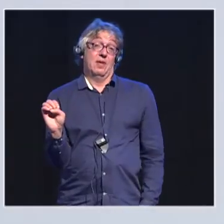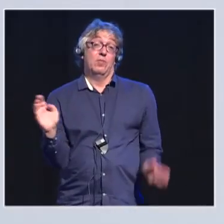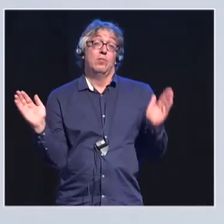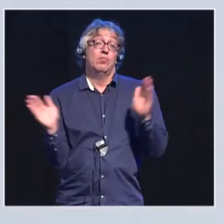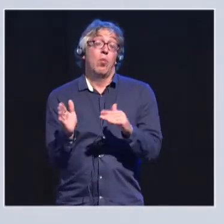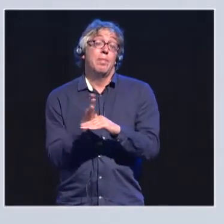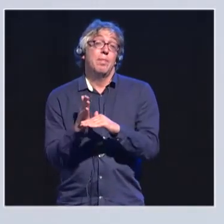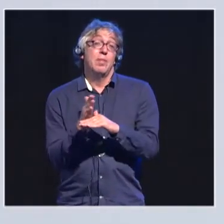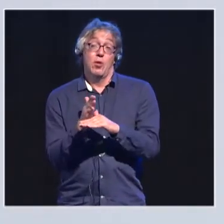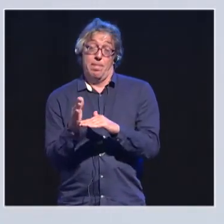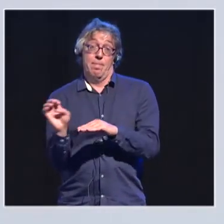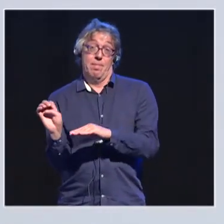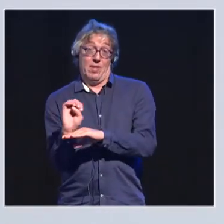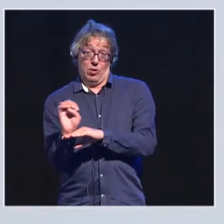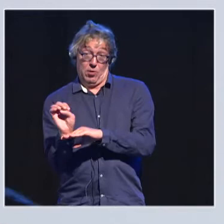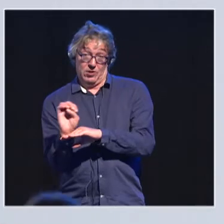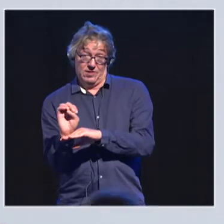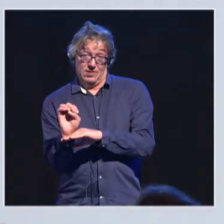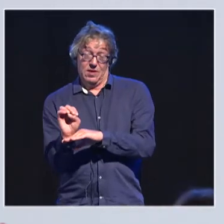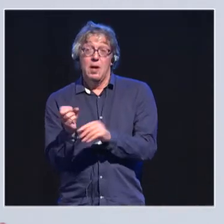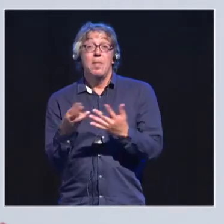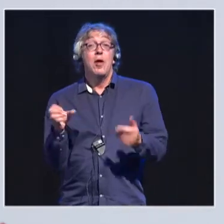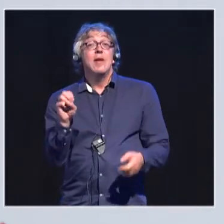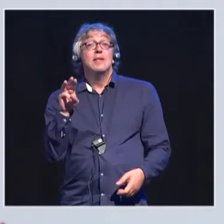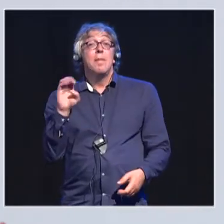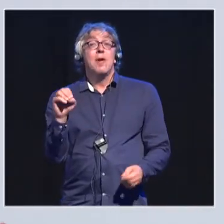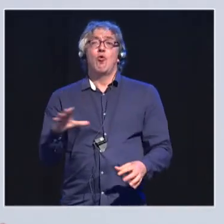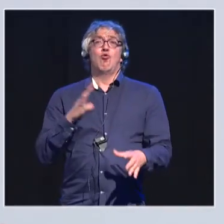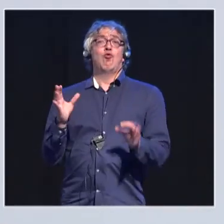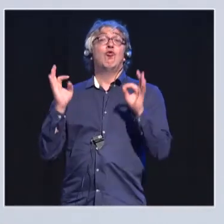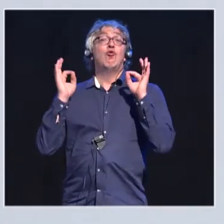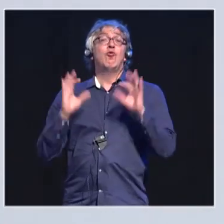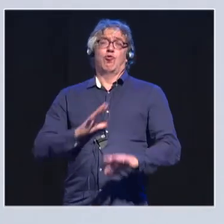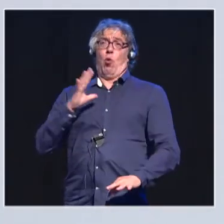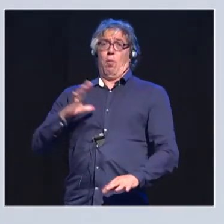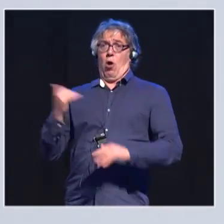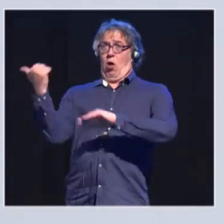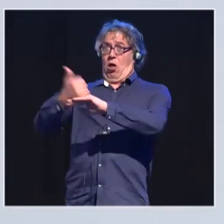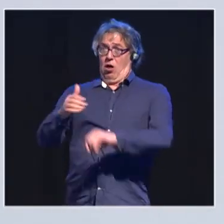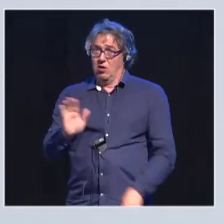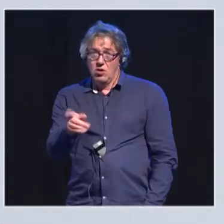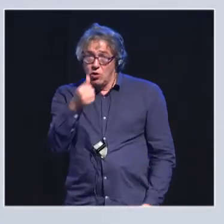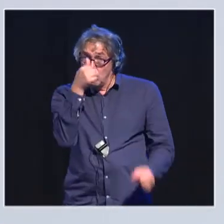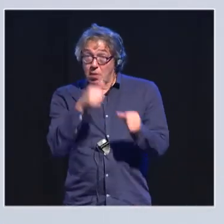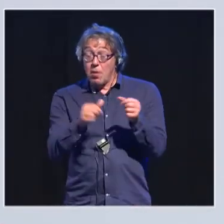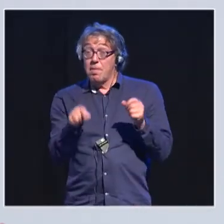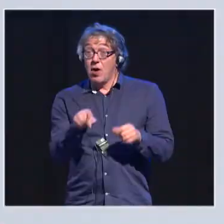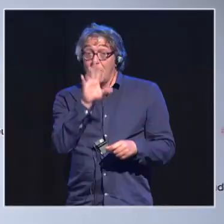very cautious, because many of these SMEs are not formal. Remember that in our economies in Africa, many of